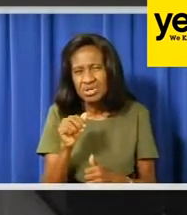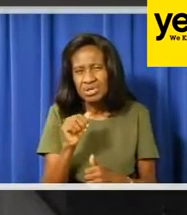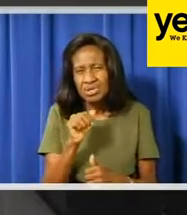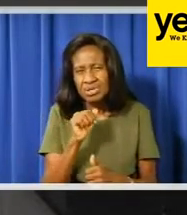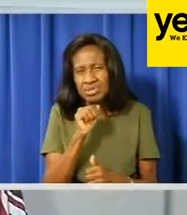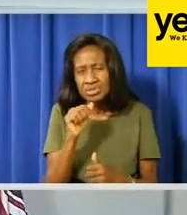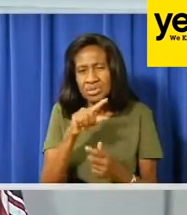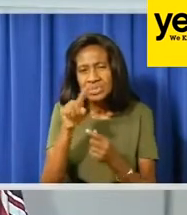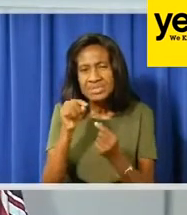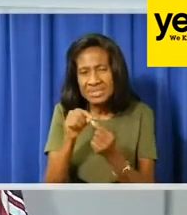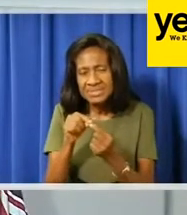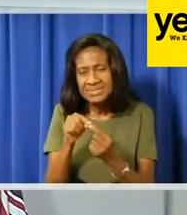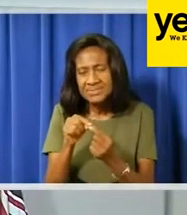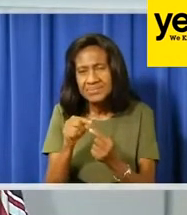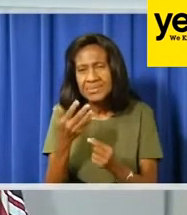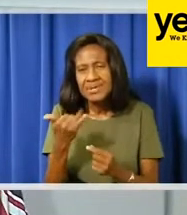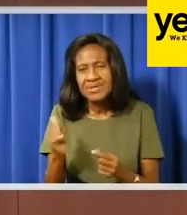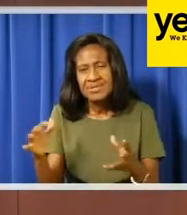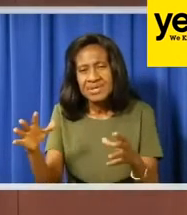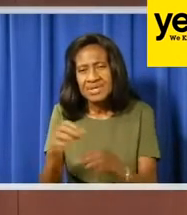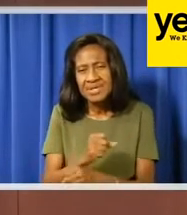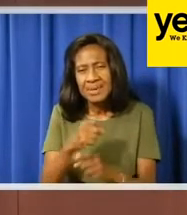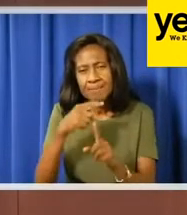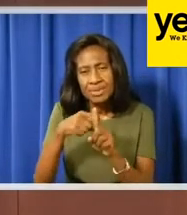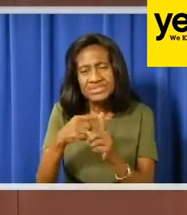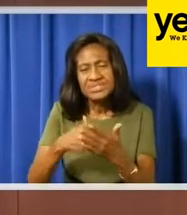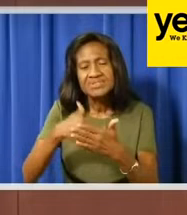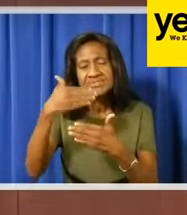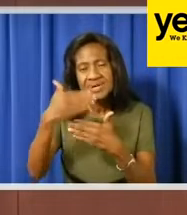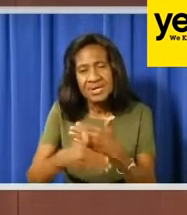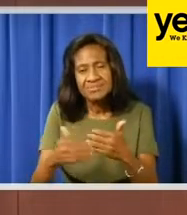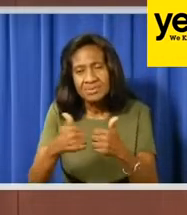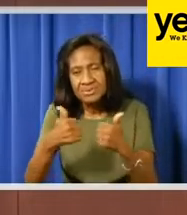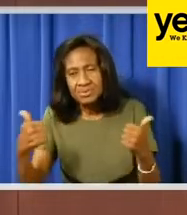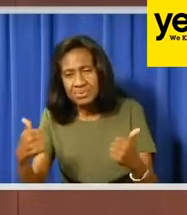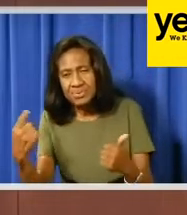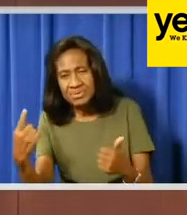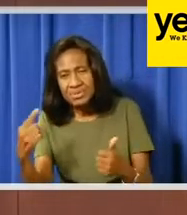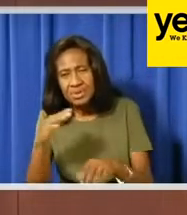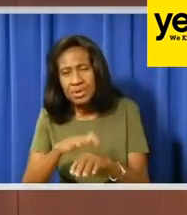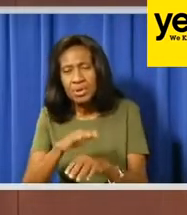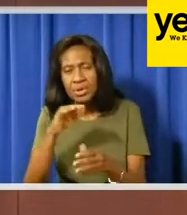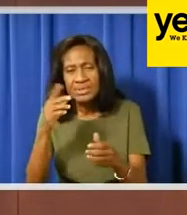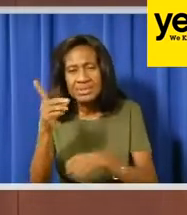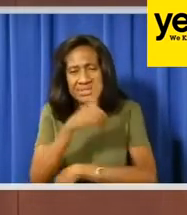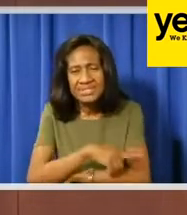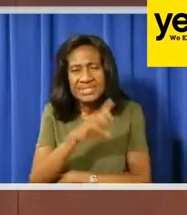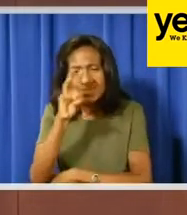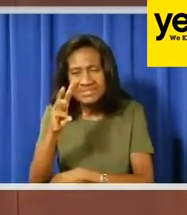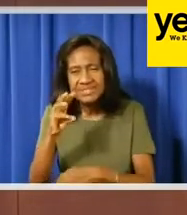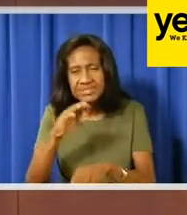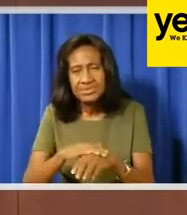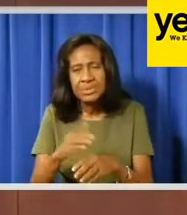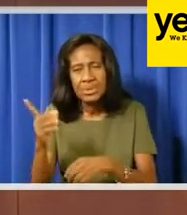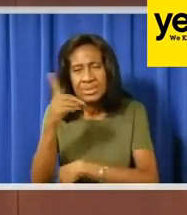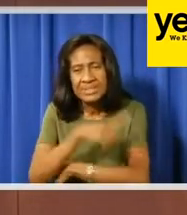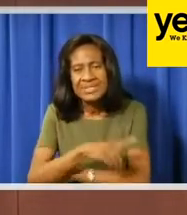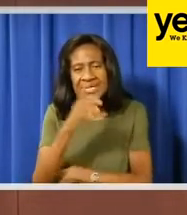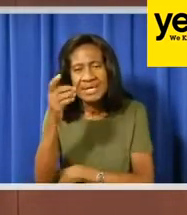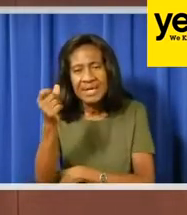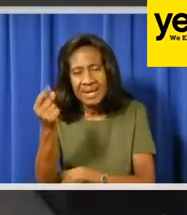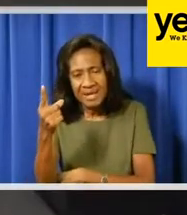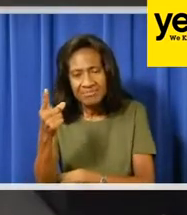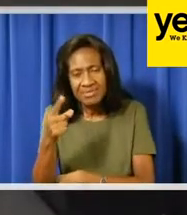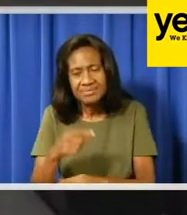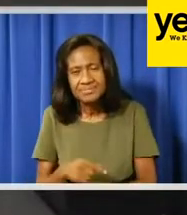test positive after quarantine. But that can be on day 6, on day 11, on day... Right, sorry, 15. Yes, in some people.